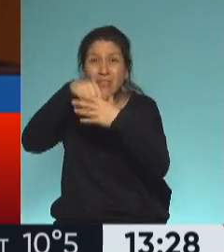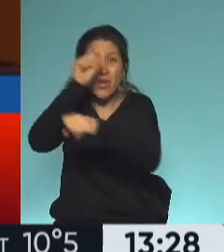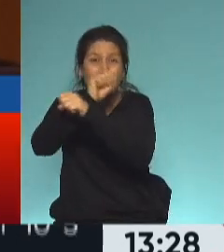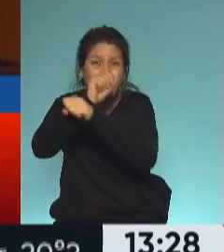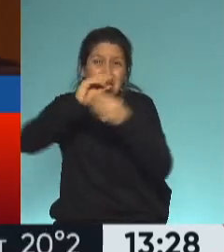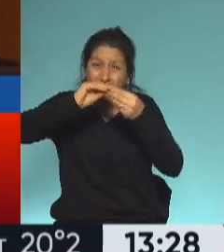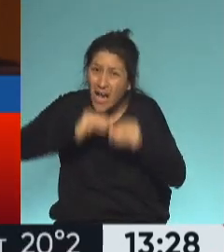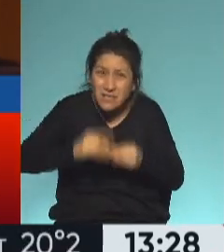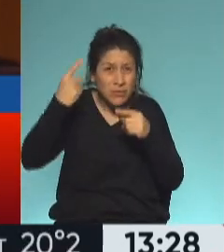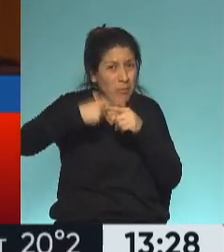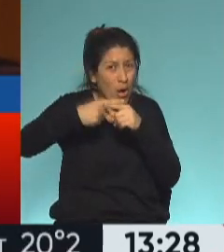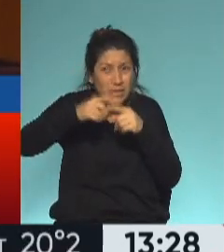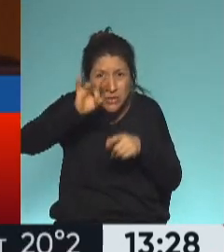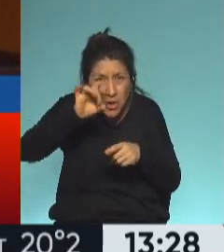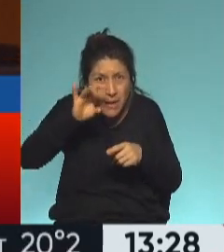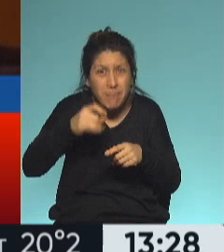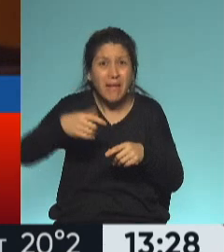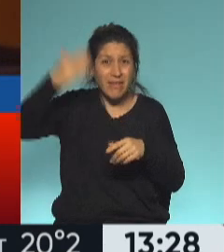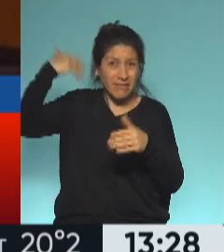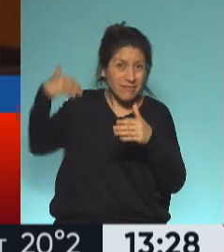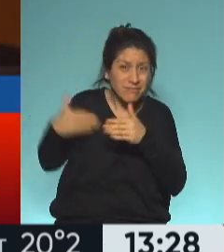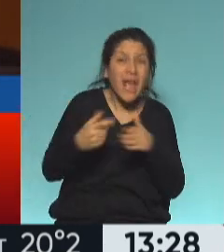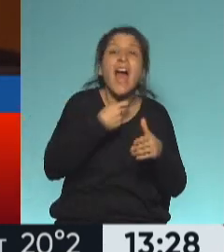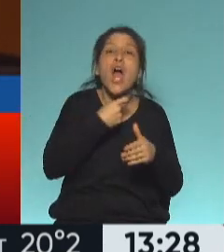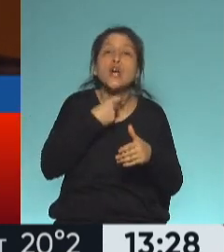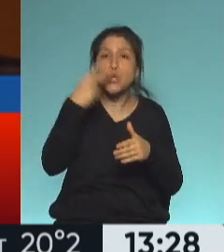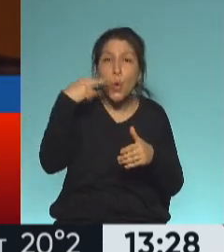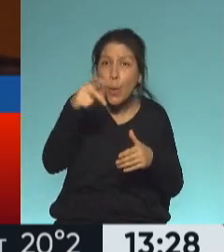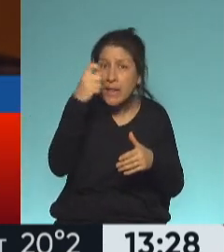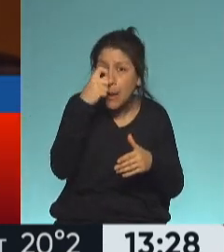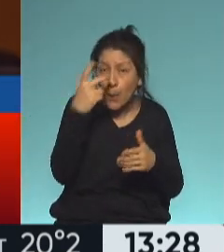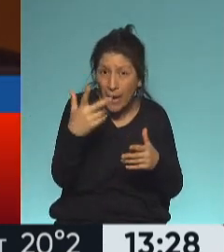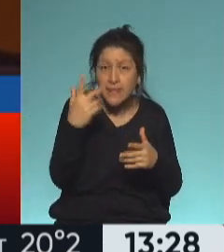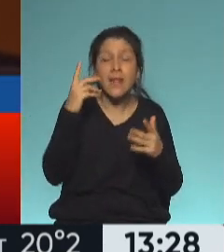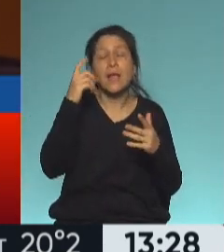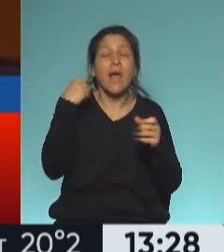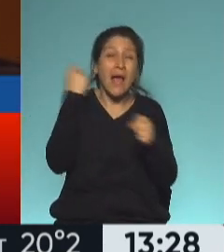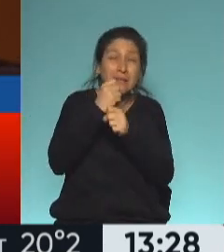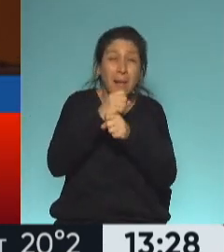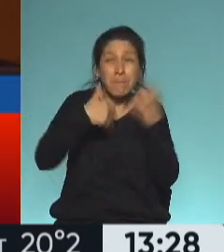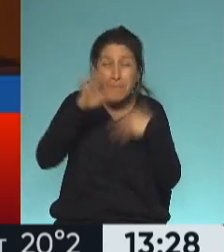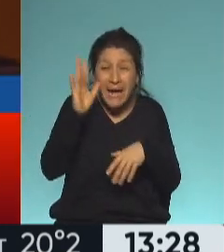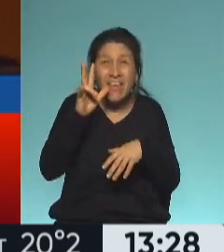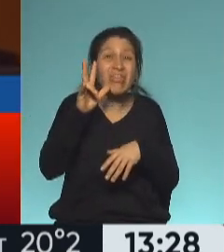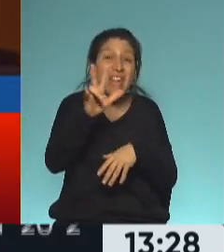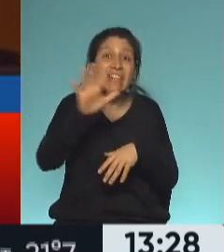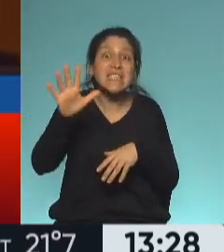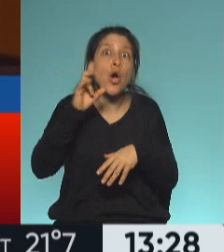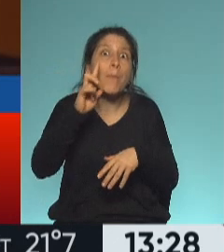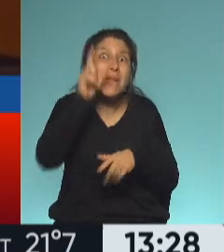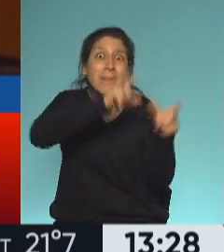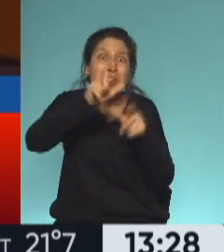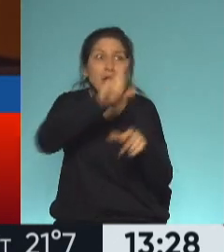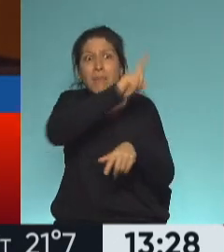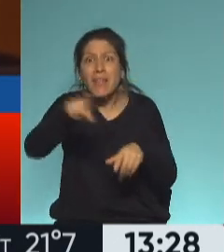motivated cases, and since August, more than 35,000 people have been detained. Of